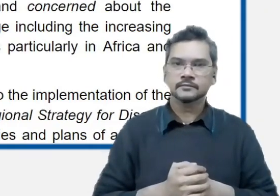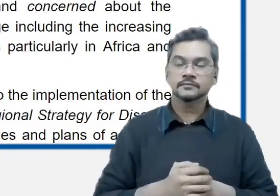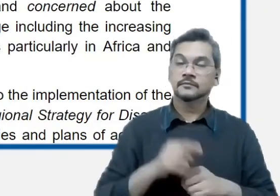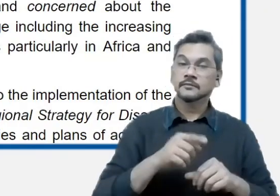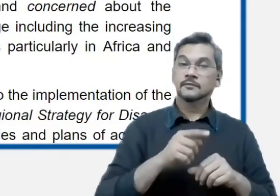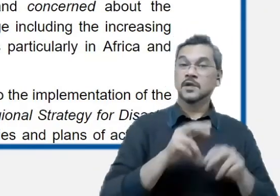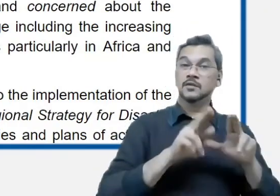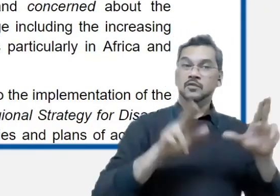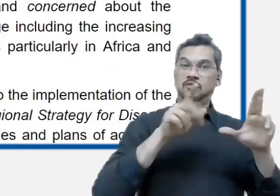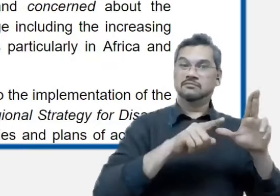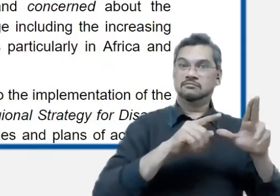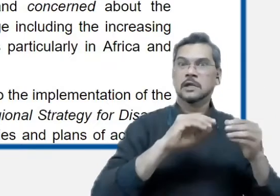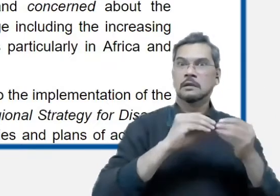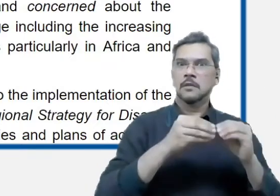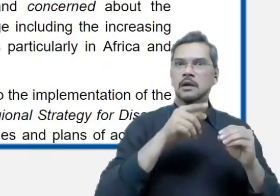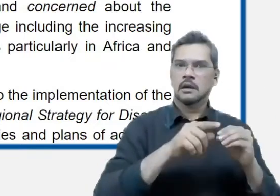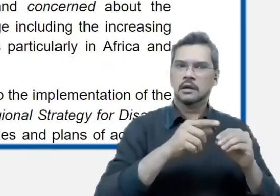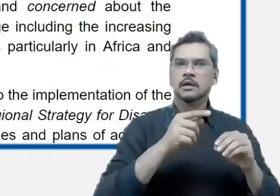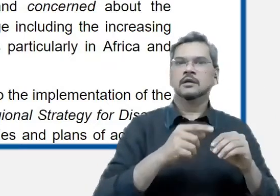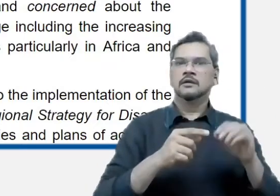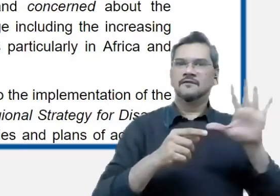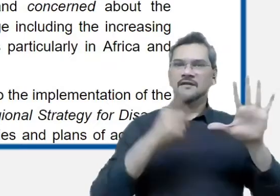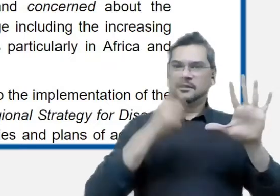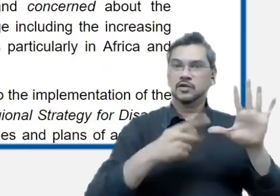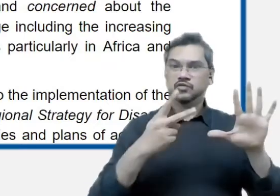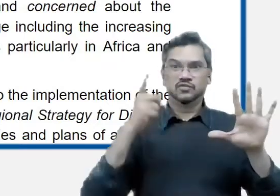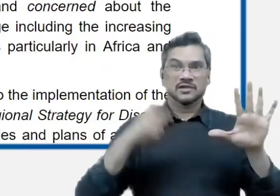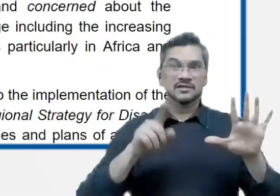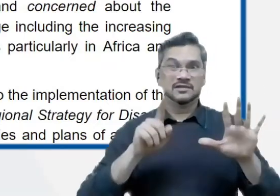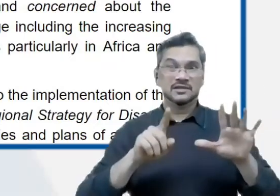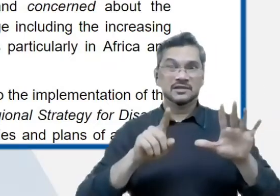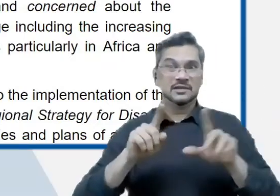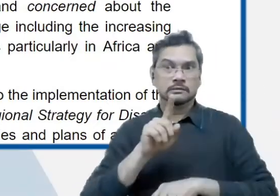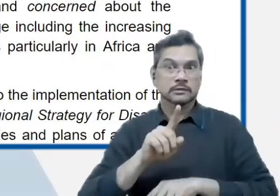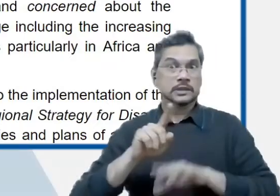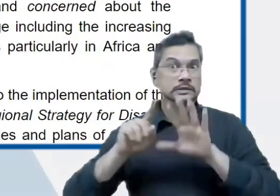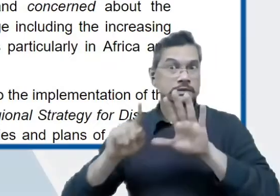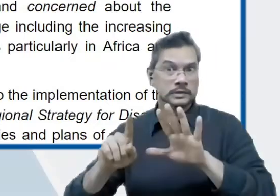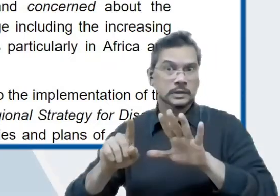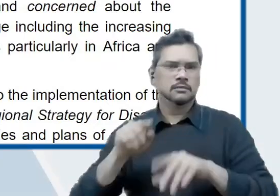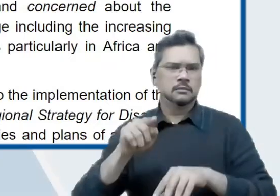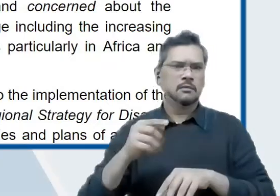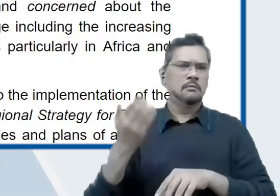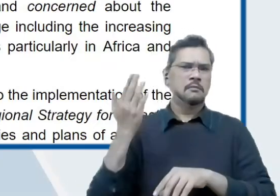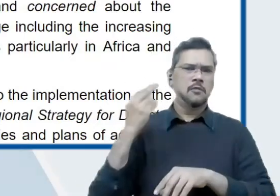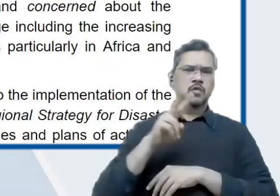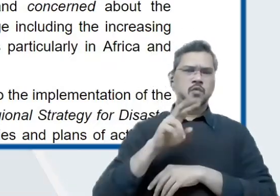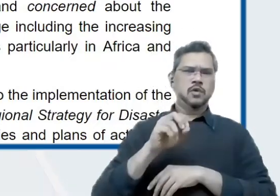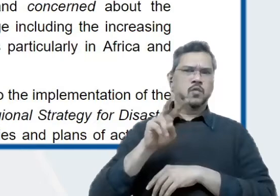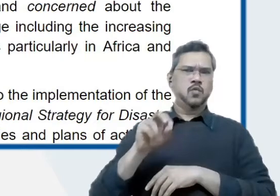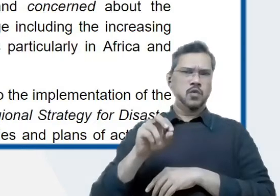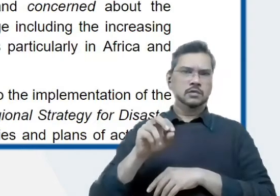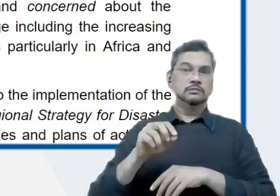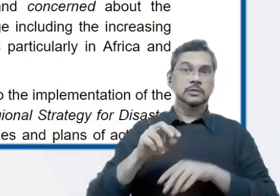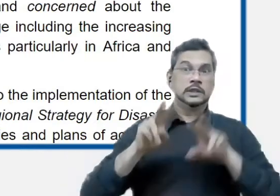can you have it clear? /216 of 21st December 2020 on holding a midterm review of the implementation of the Sendai framework